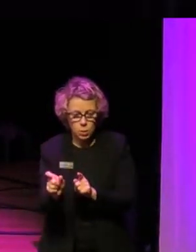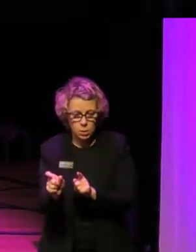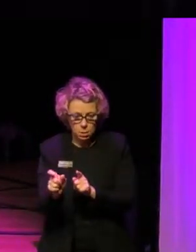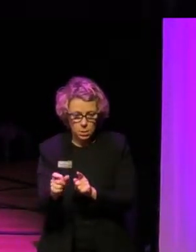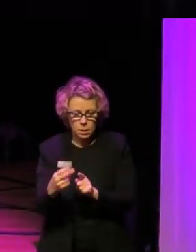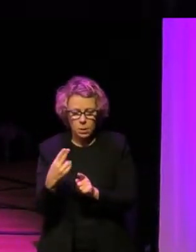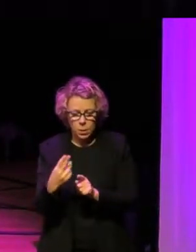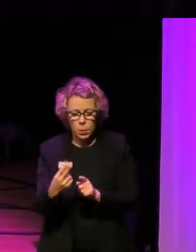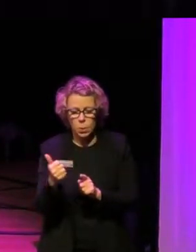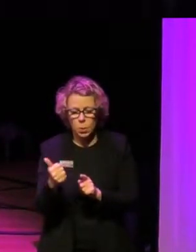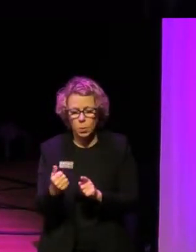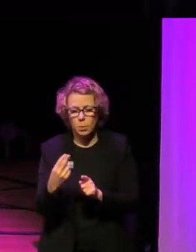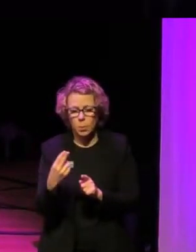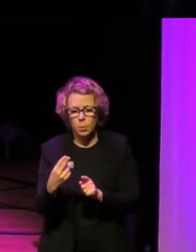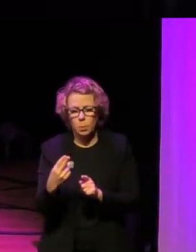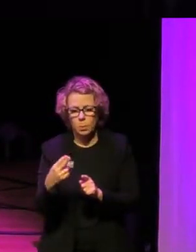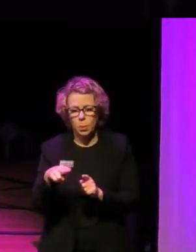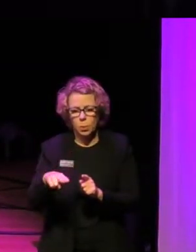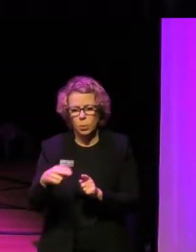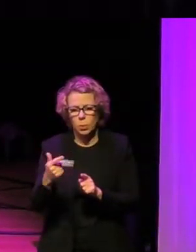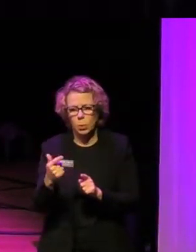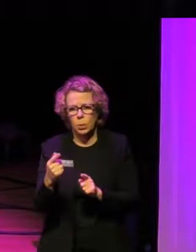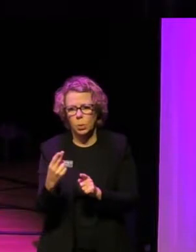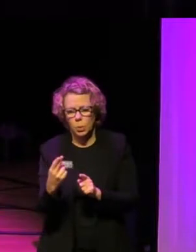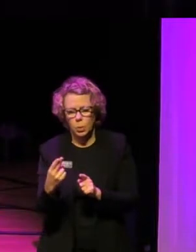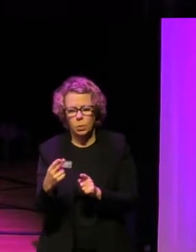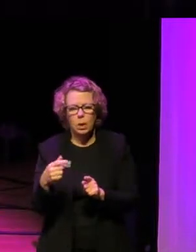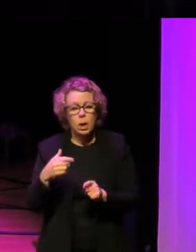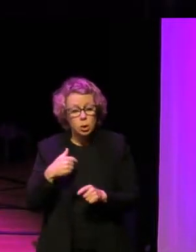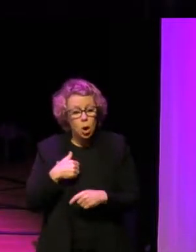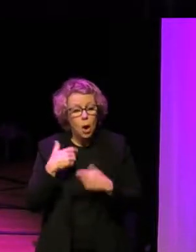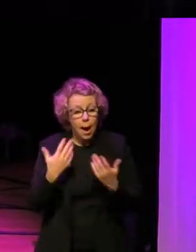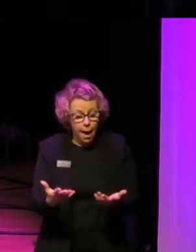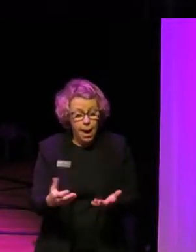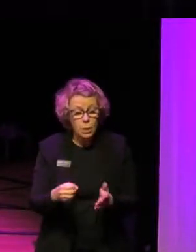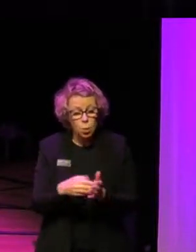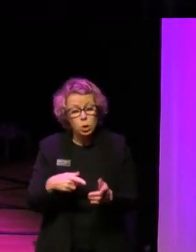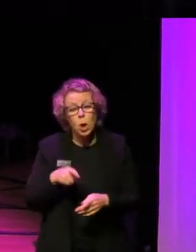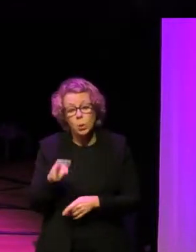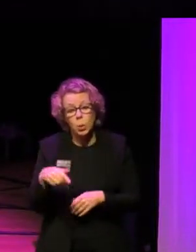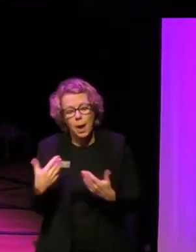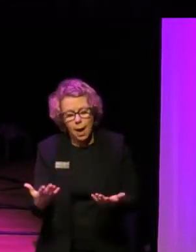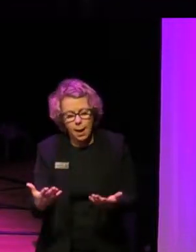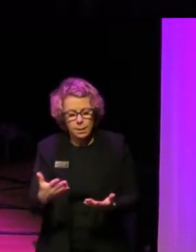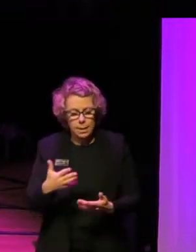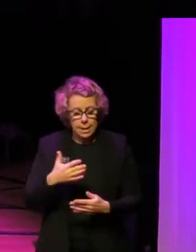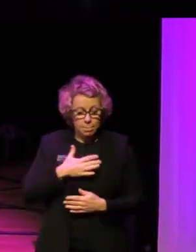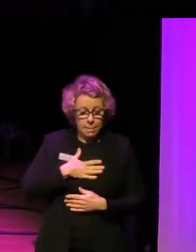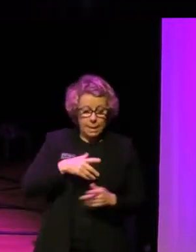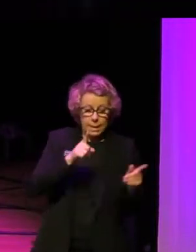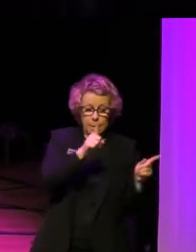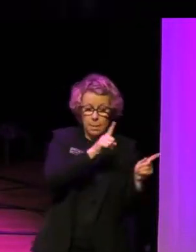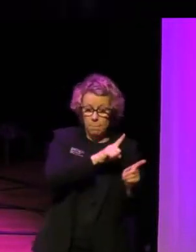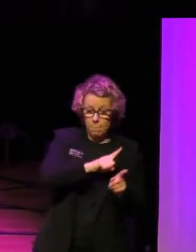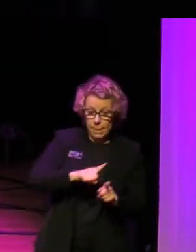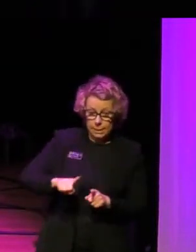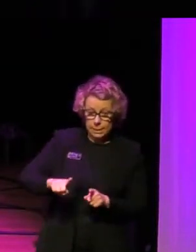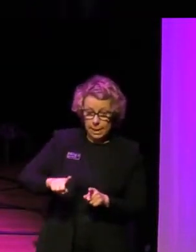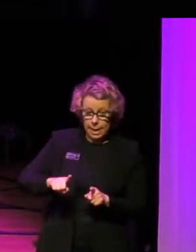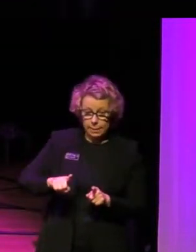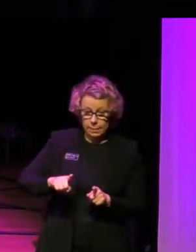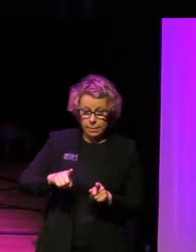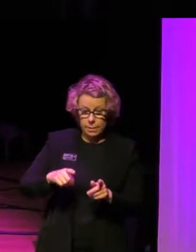was defined by the concept of Ubuntu. I am because you are. My humanity is defined by your